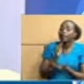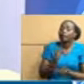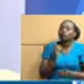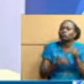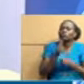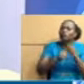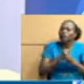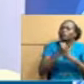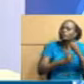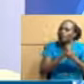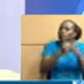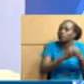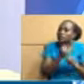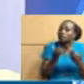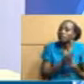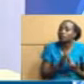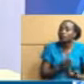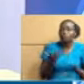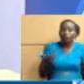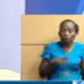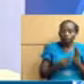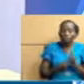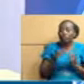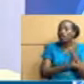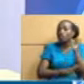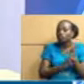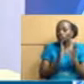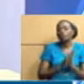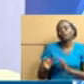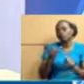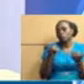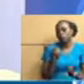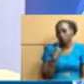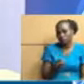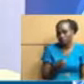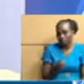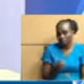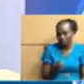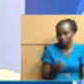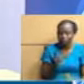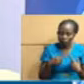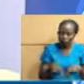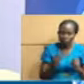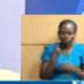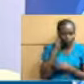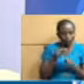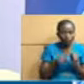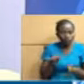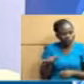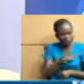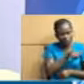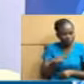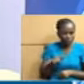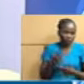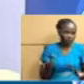years taking care of. That tells you that the state is planning for eventualities. We need to start thinking like that, because these